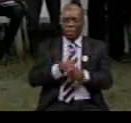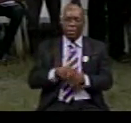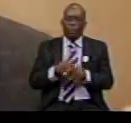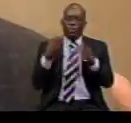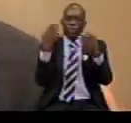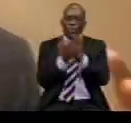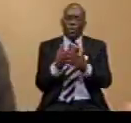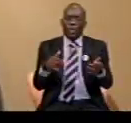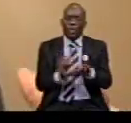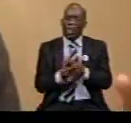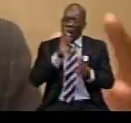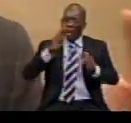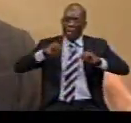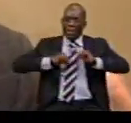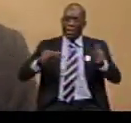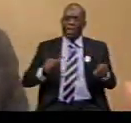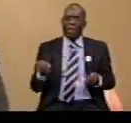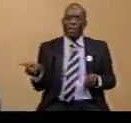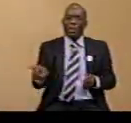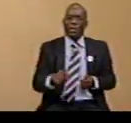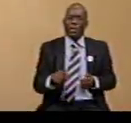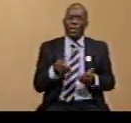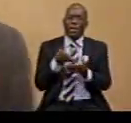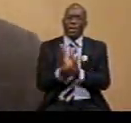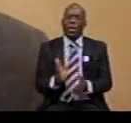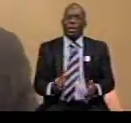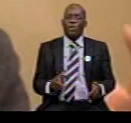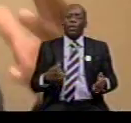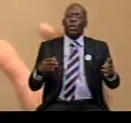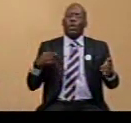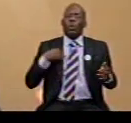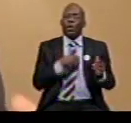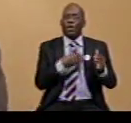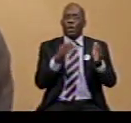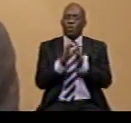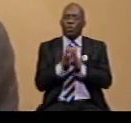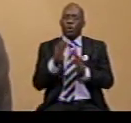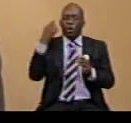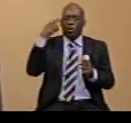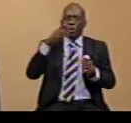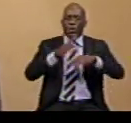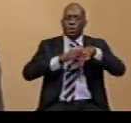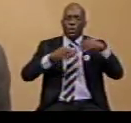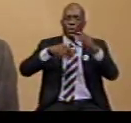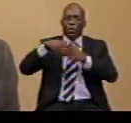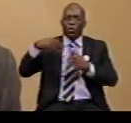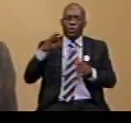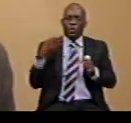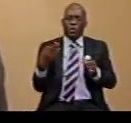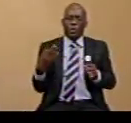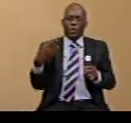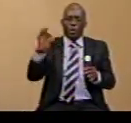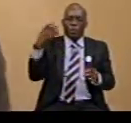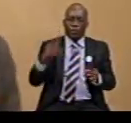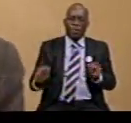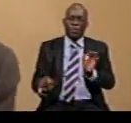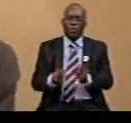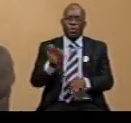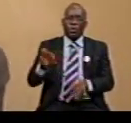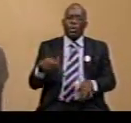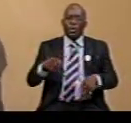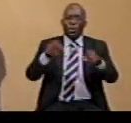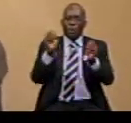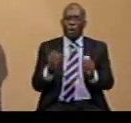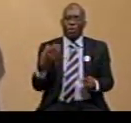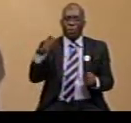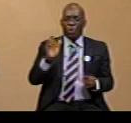rights. We are going to pray the comfort of the Spirit, the power of God. As God met Paul and Silas, the power